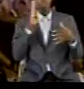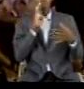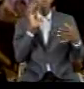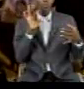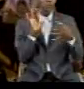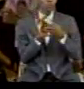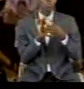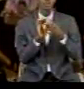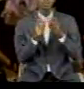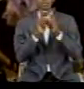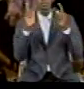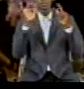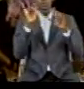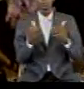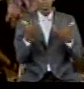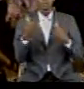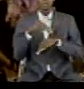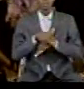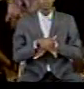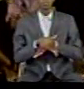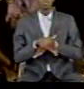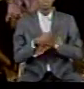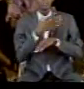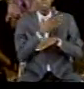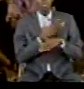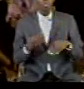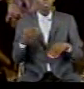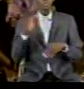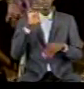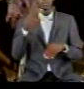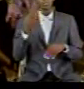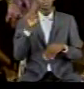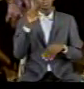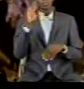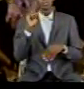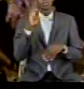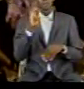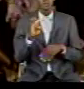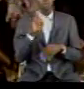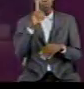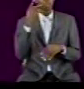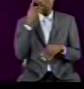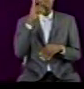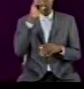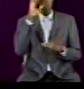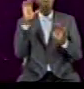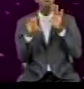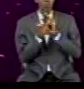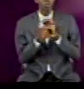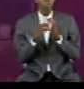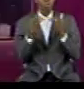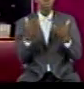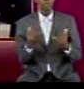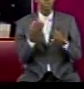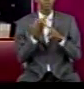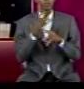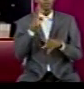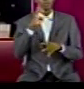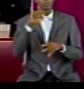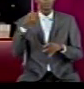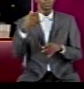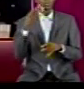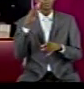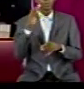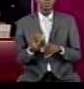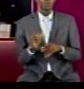tonight. He prayed that prayer tonight. And Charles Ibe, the picture you see on your screen right now from Ejibo, testified that